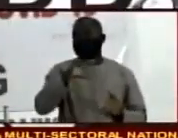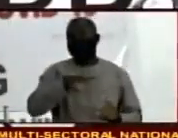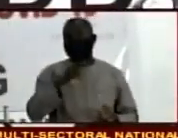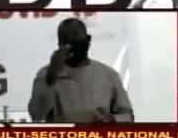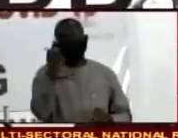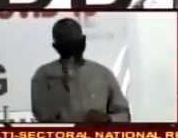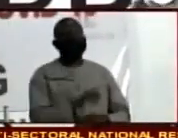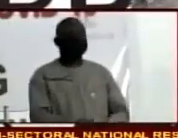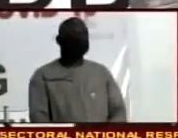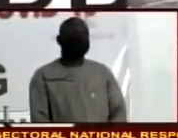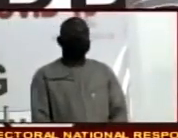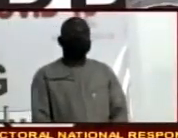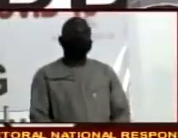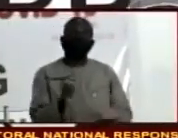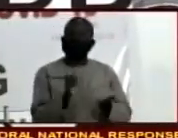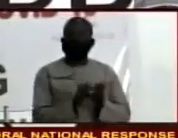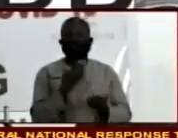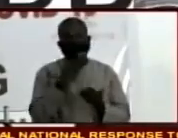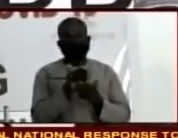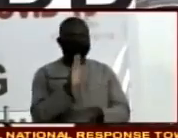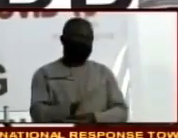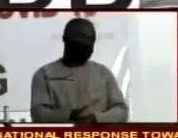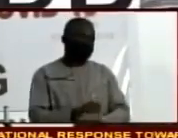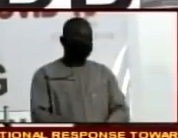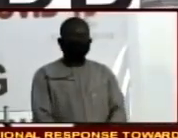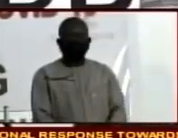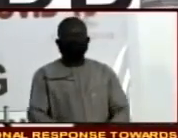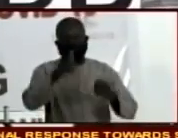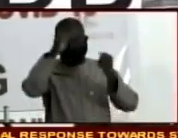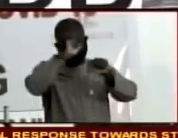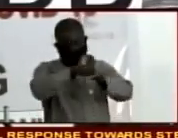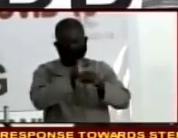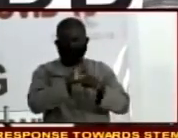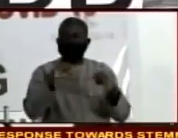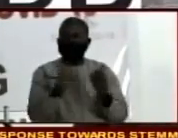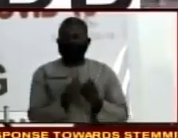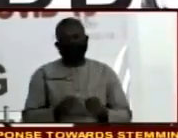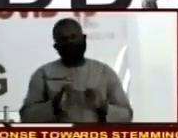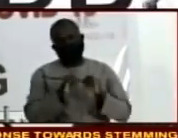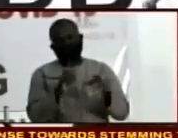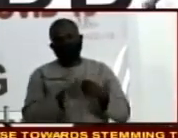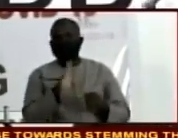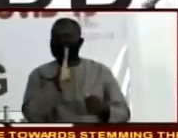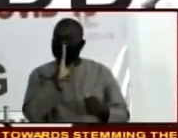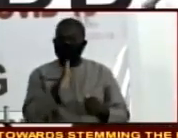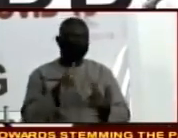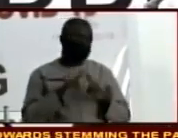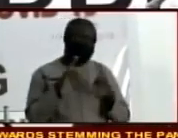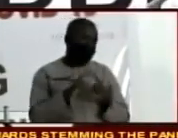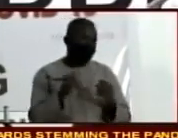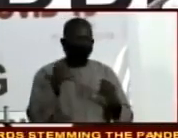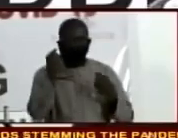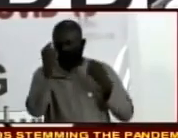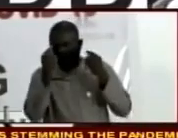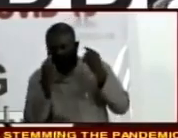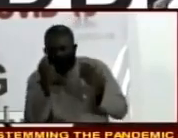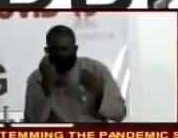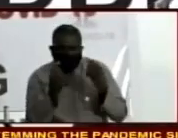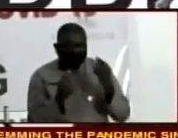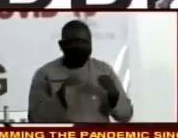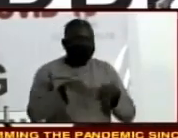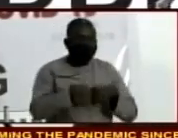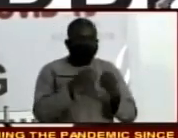good evening. The Presidential Task Force continues to be very concerned about the level of compliance